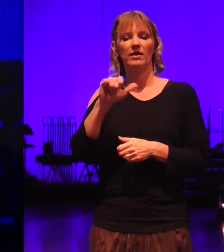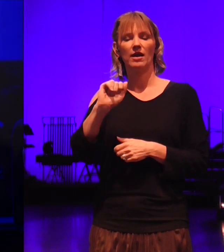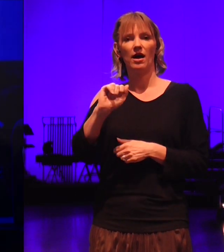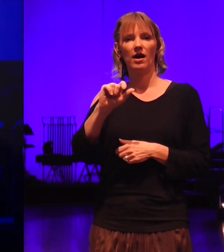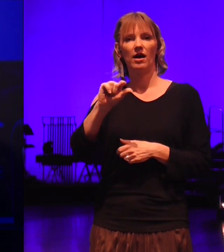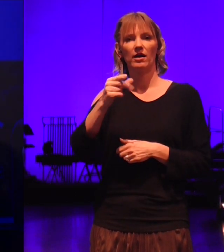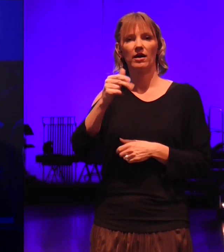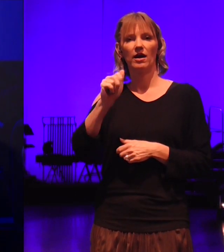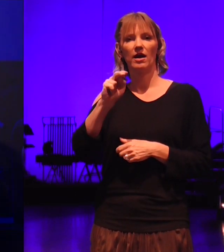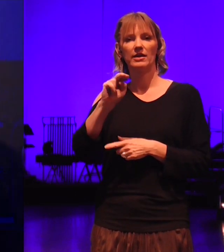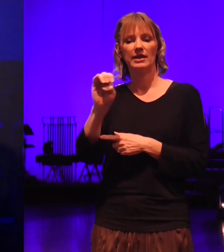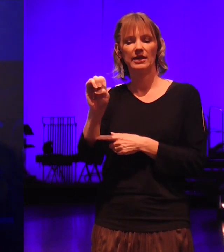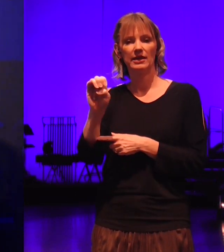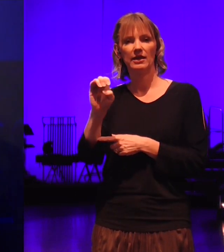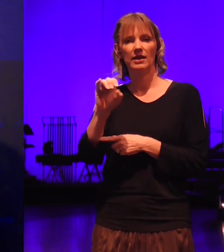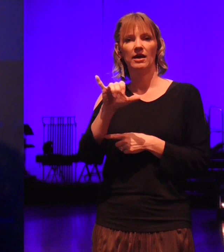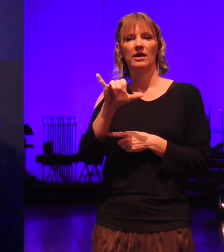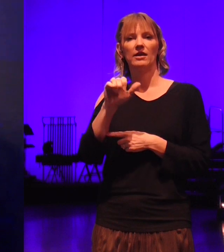Yagani,